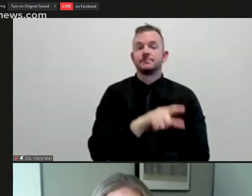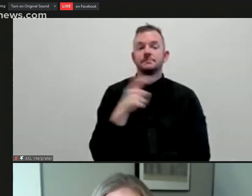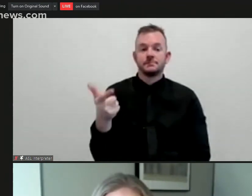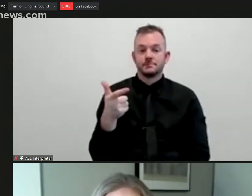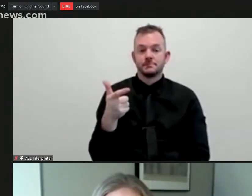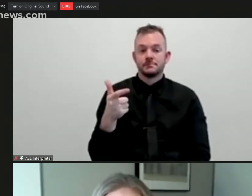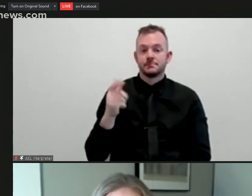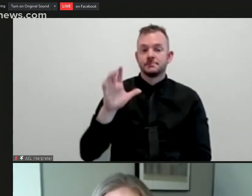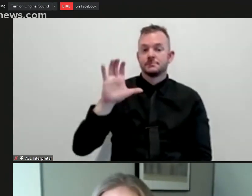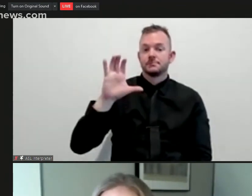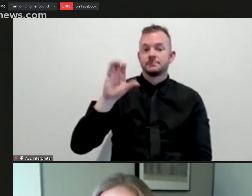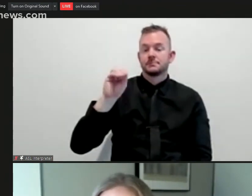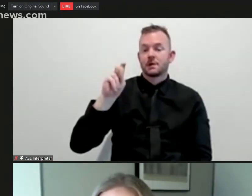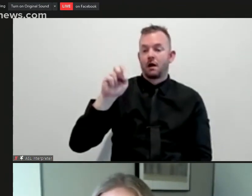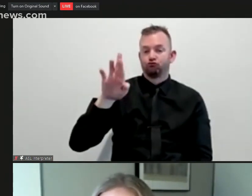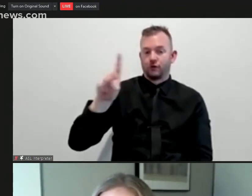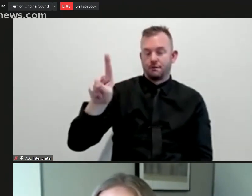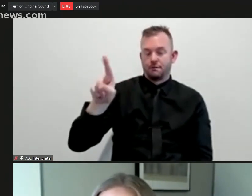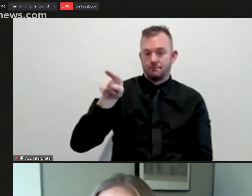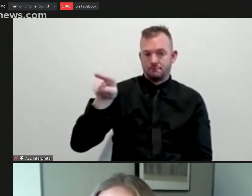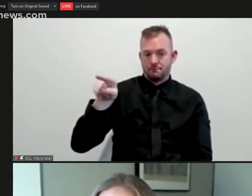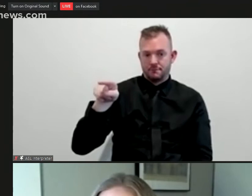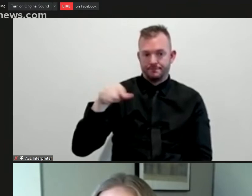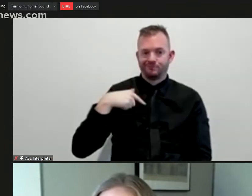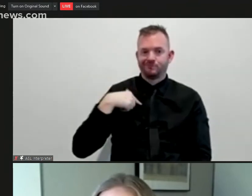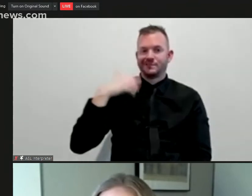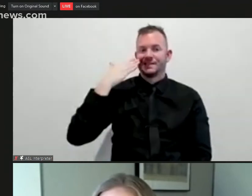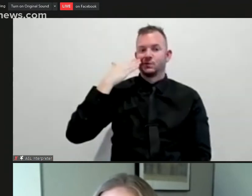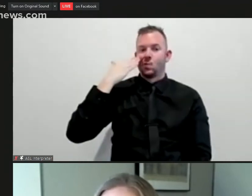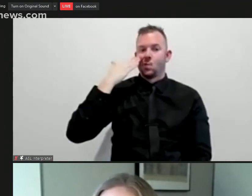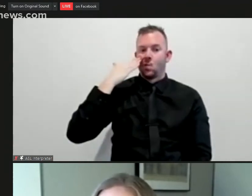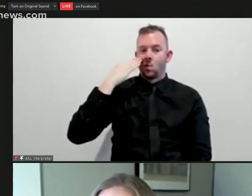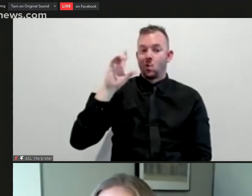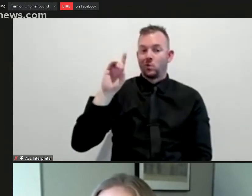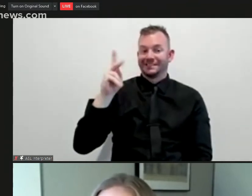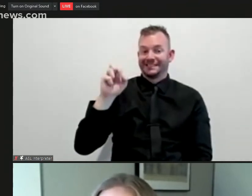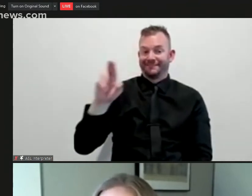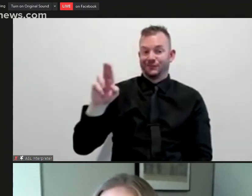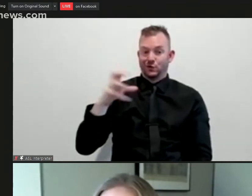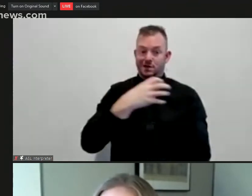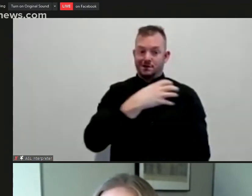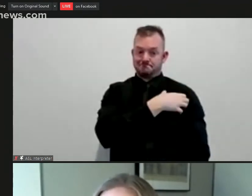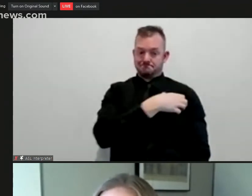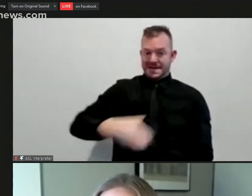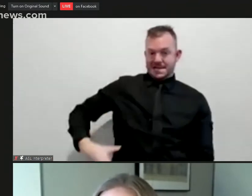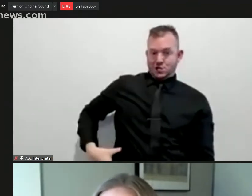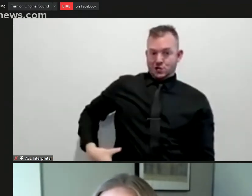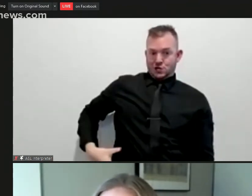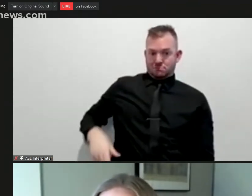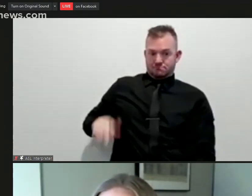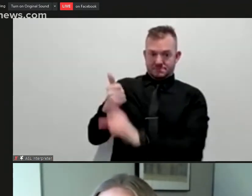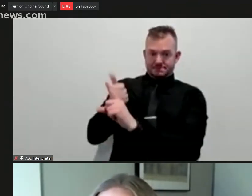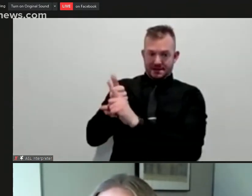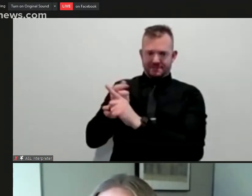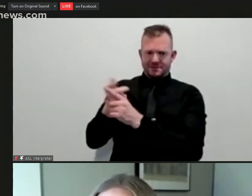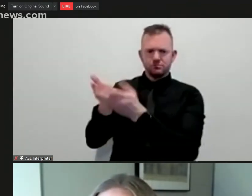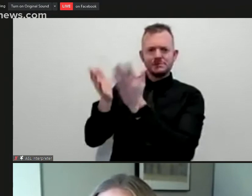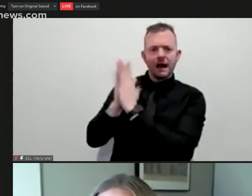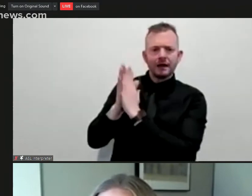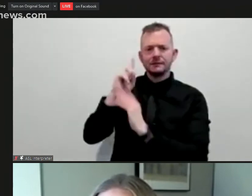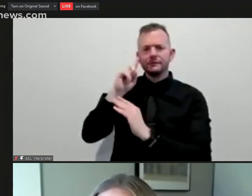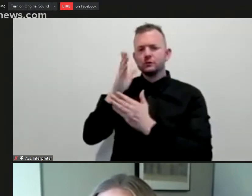asked to be able to vaccinate people experiencing homelessness earlier than they might otherwise be eligible because they're at an elevated risk. Some